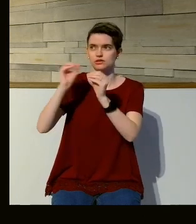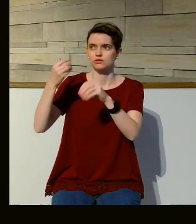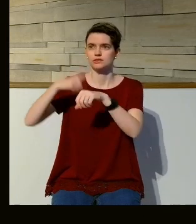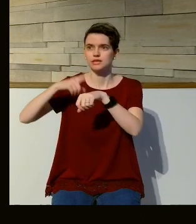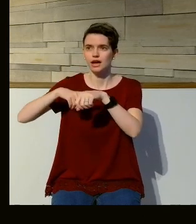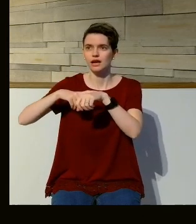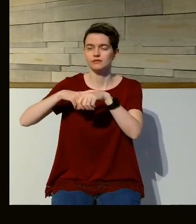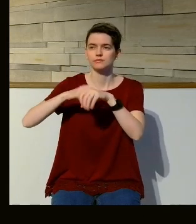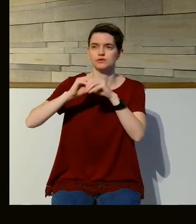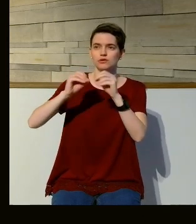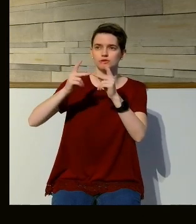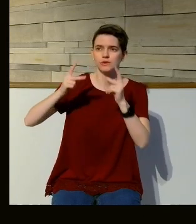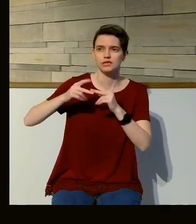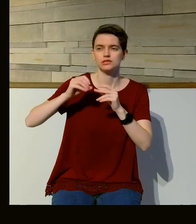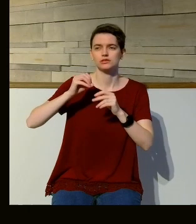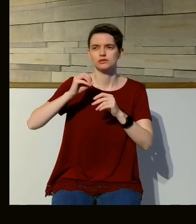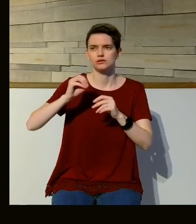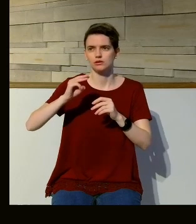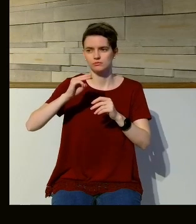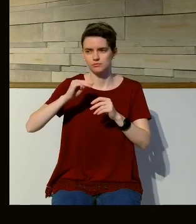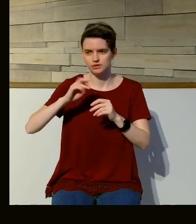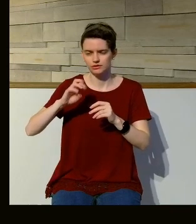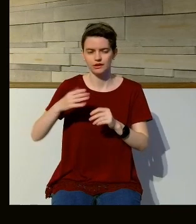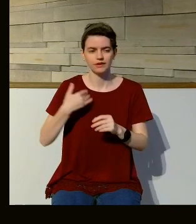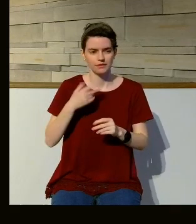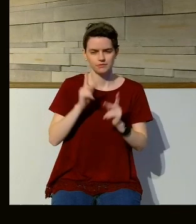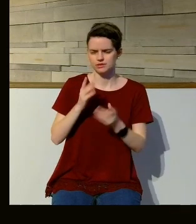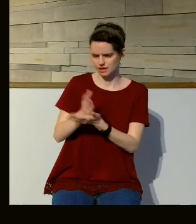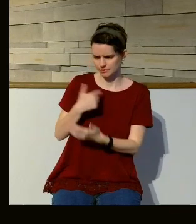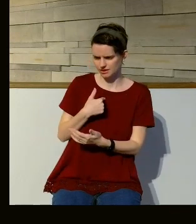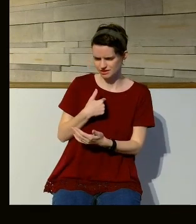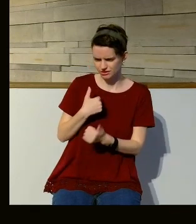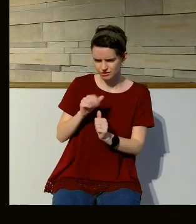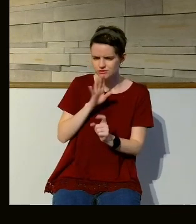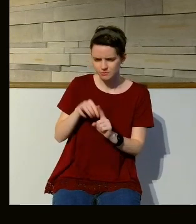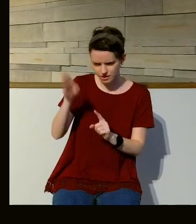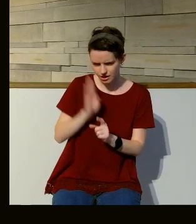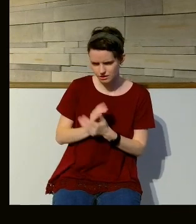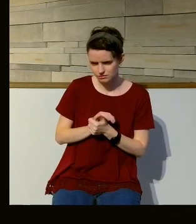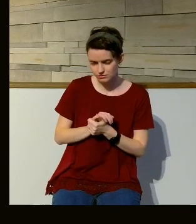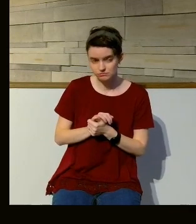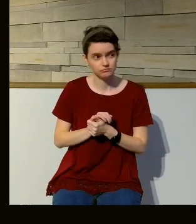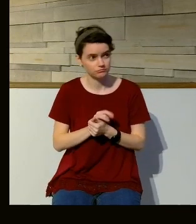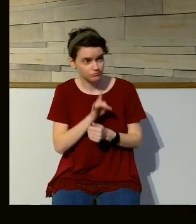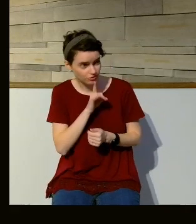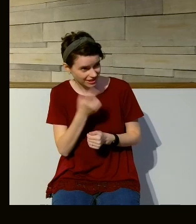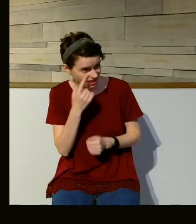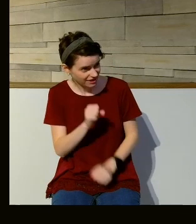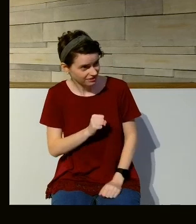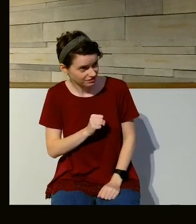spaceless, and immaterial. Now, at this point, I've had atheists stop me and say, but wait a minute, you're trying to talk about God. And I say, really, you